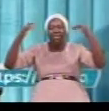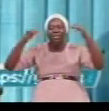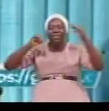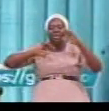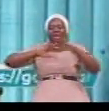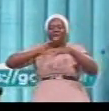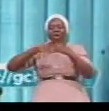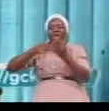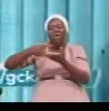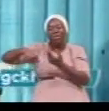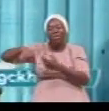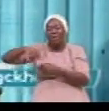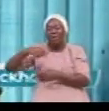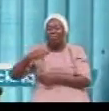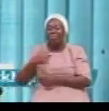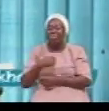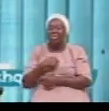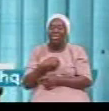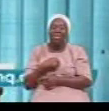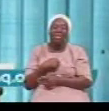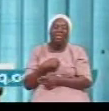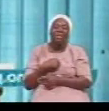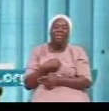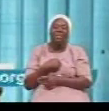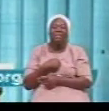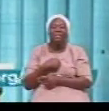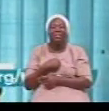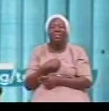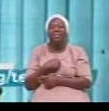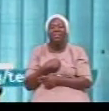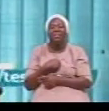raining all over me.